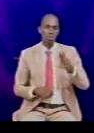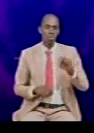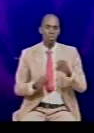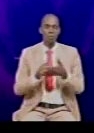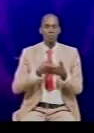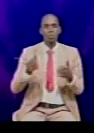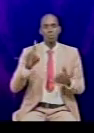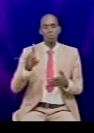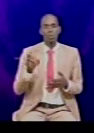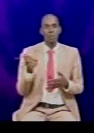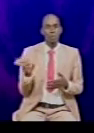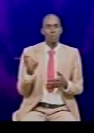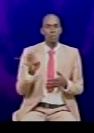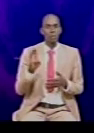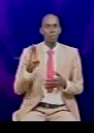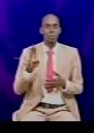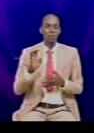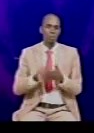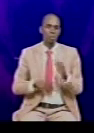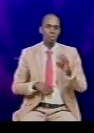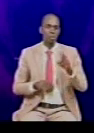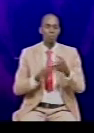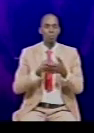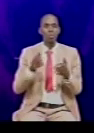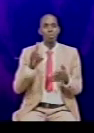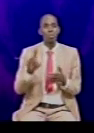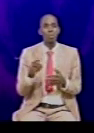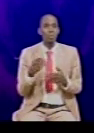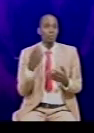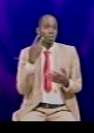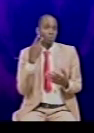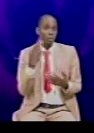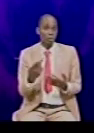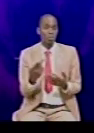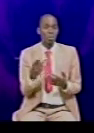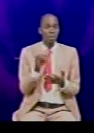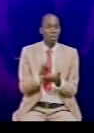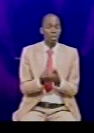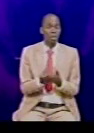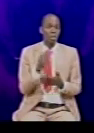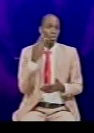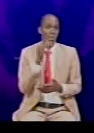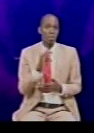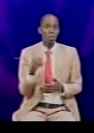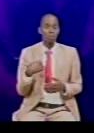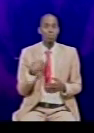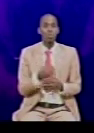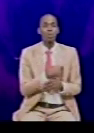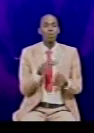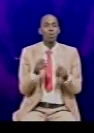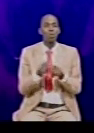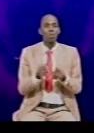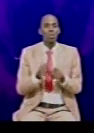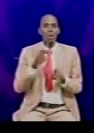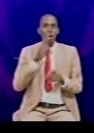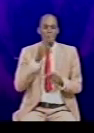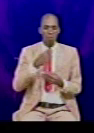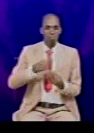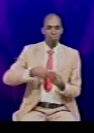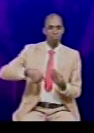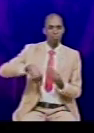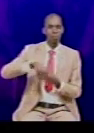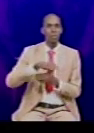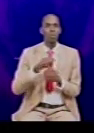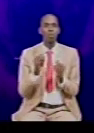verse 1. And wherefore, seeing we also are compassed about with so great